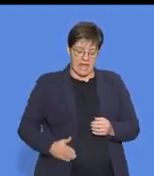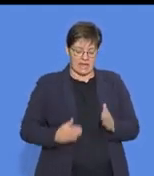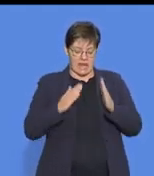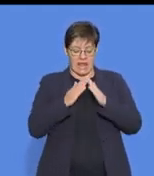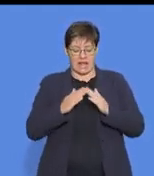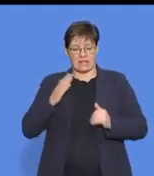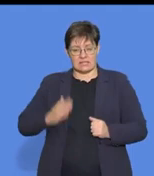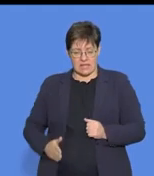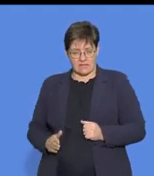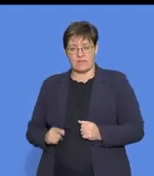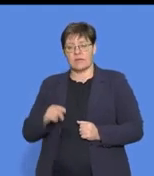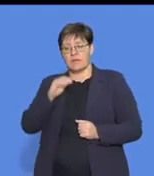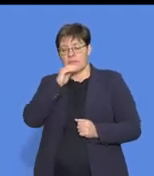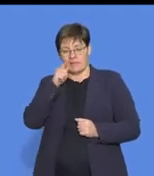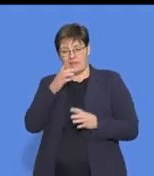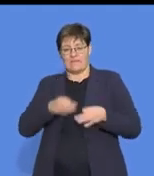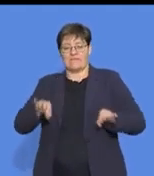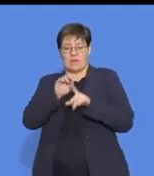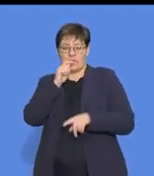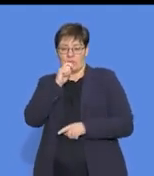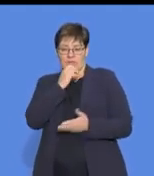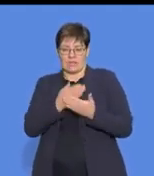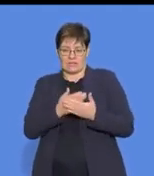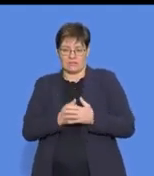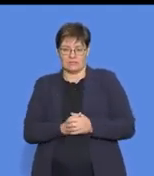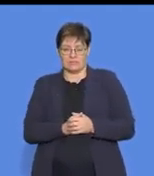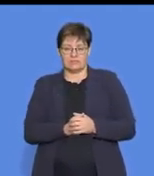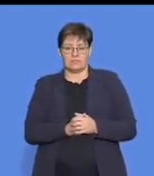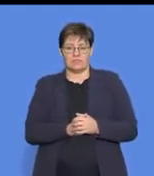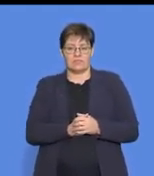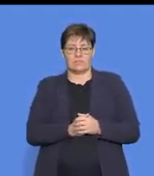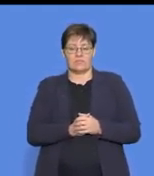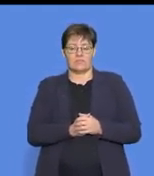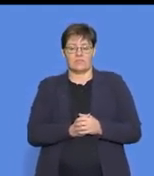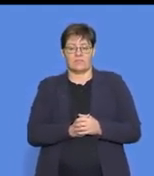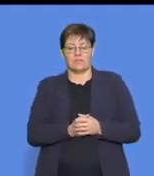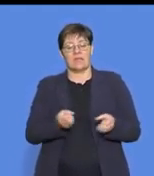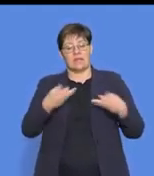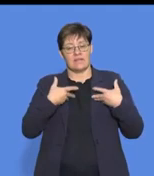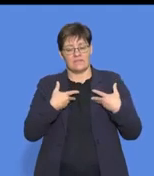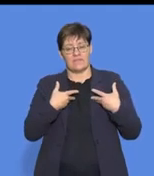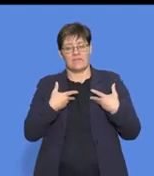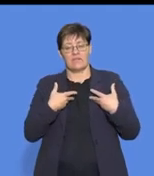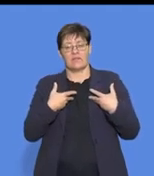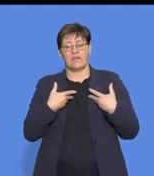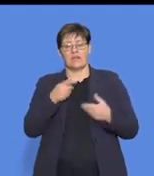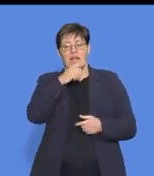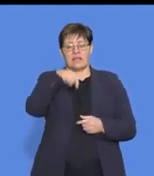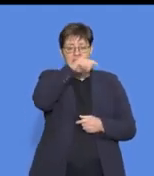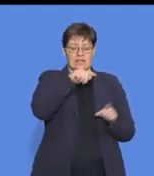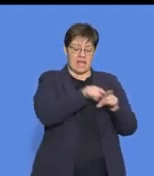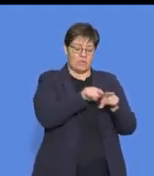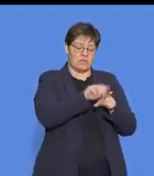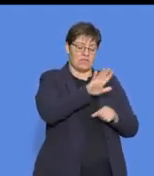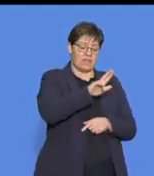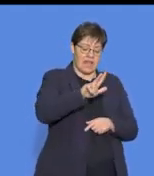angle side like this, we can use area rule using those values. So if you're writing, they've given us